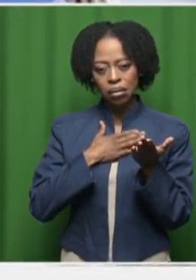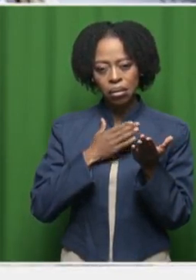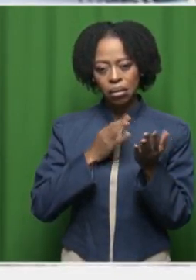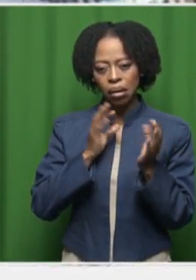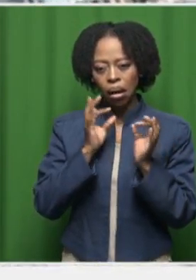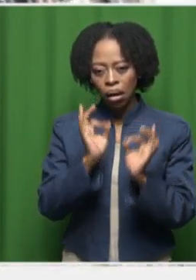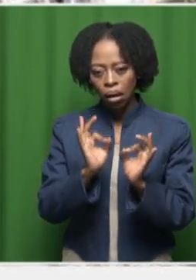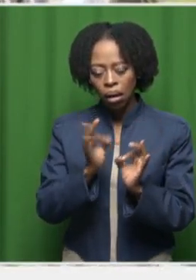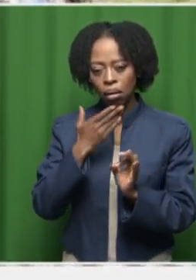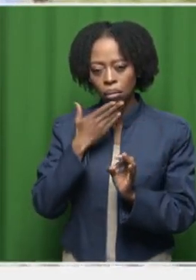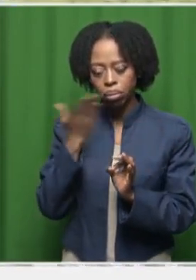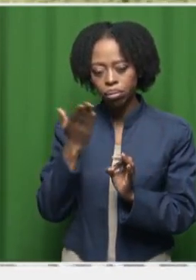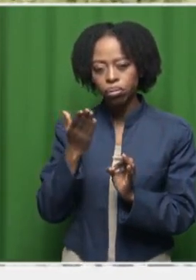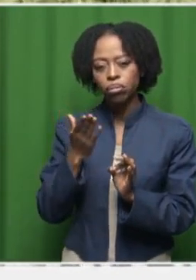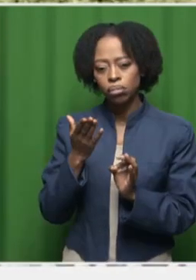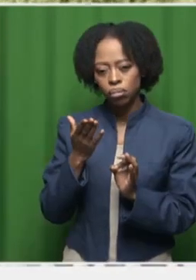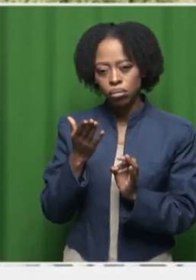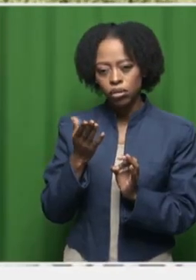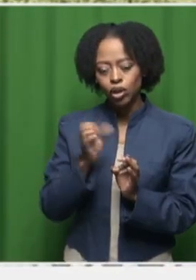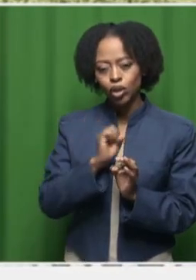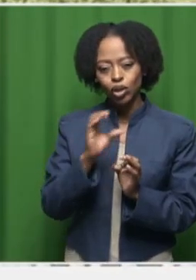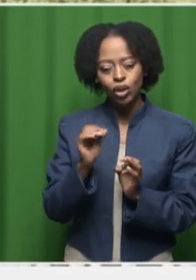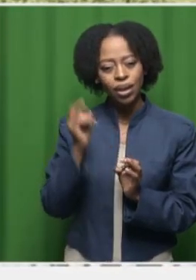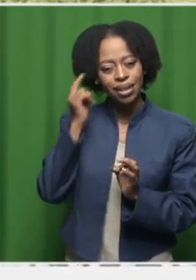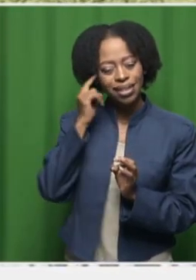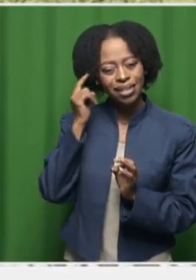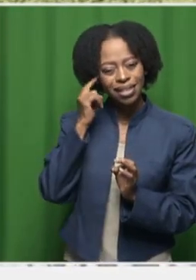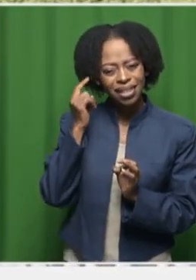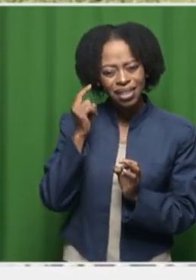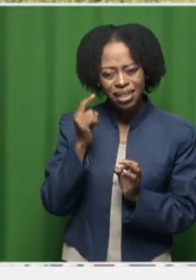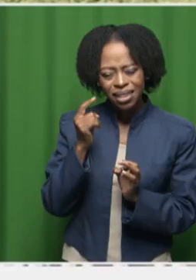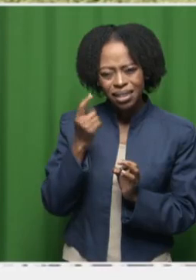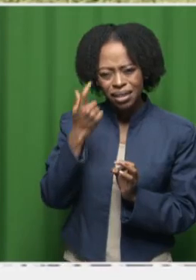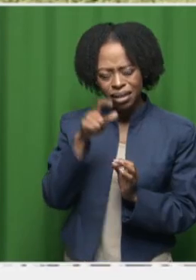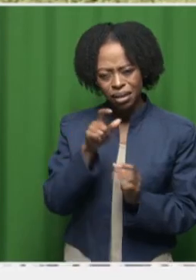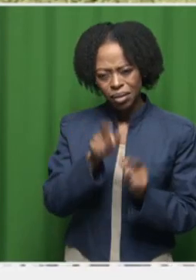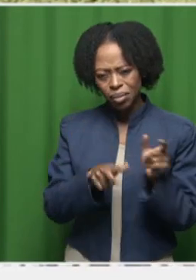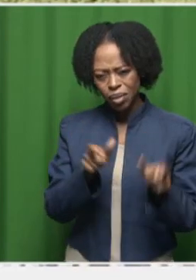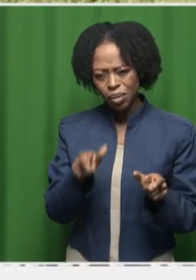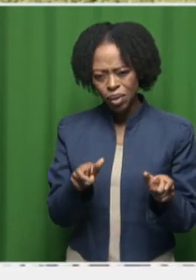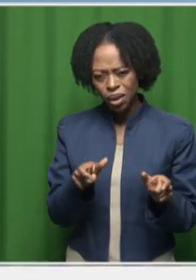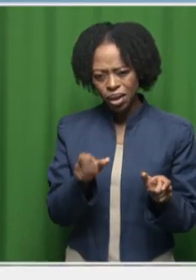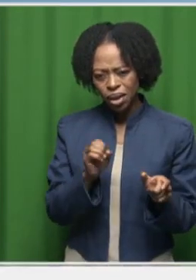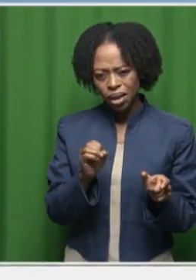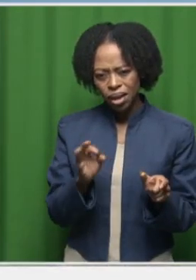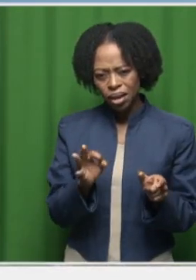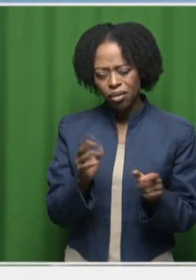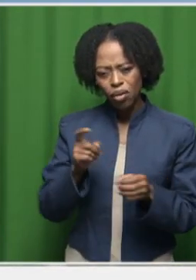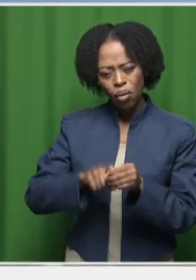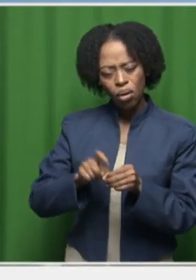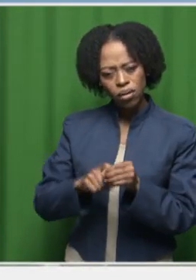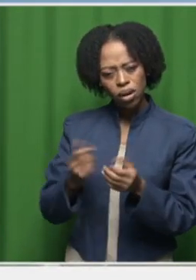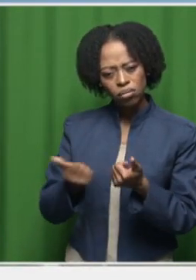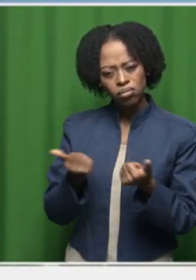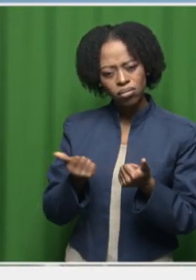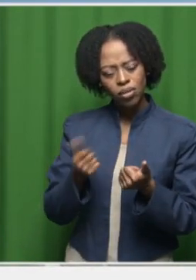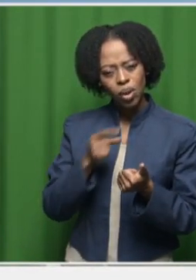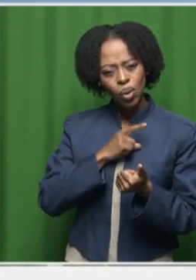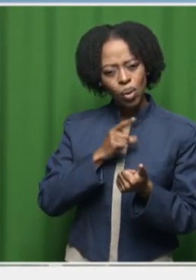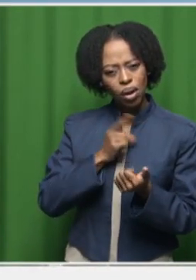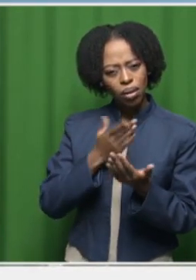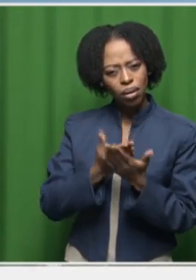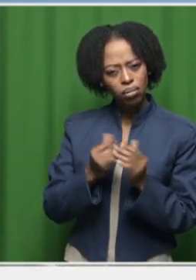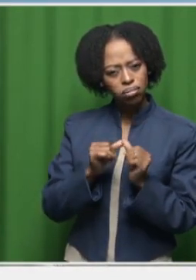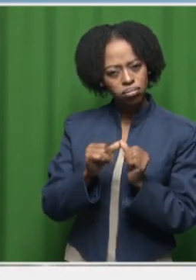they would, do thorough vetting processes, check people whether they are skillfully qualified to be able to sit on